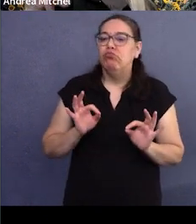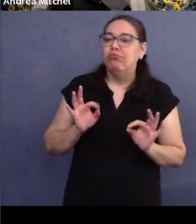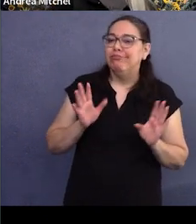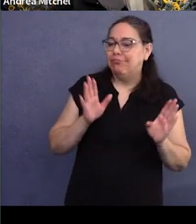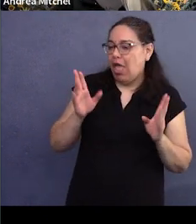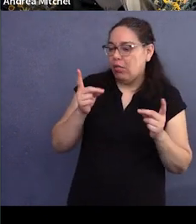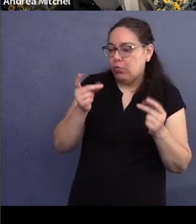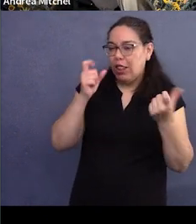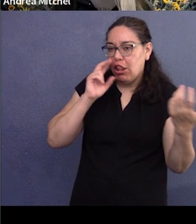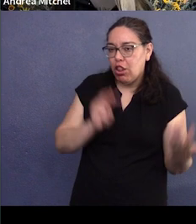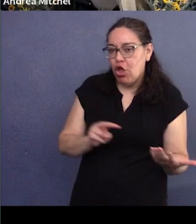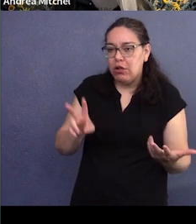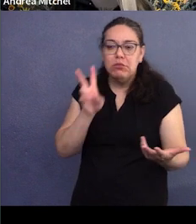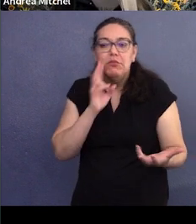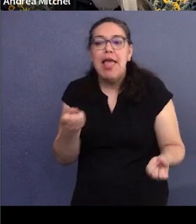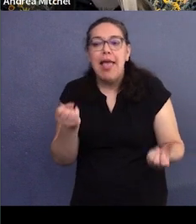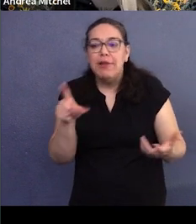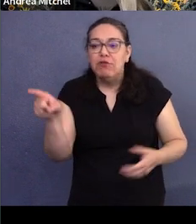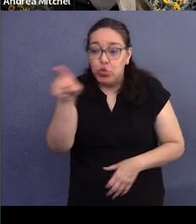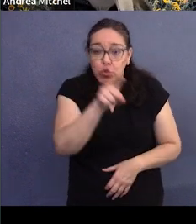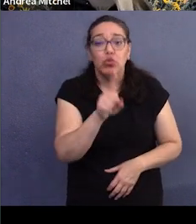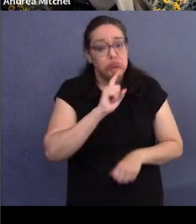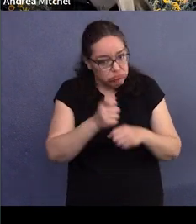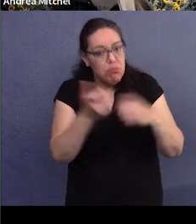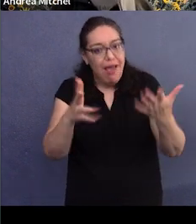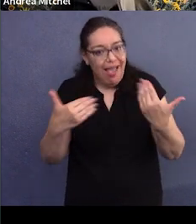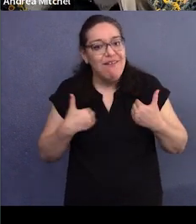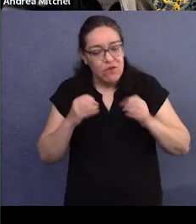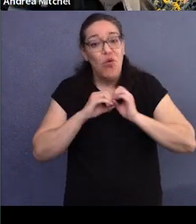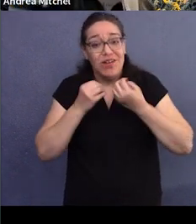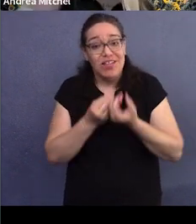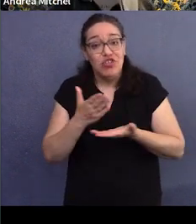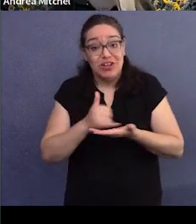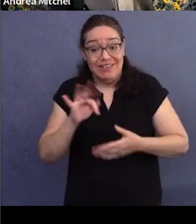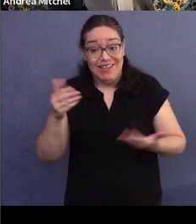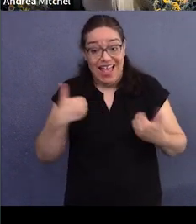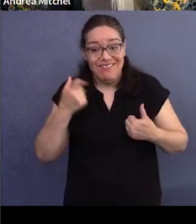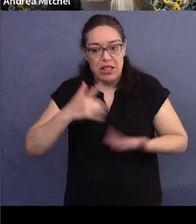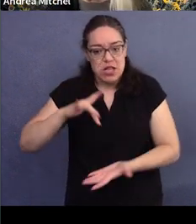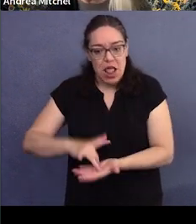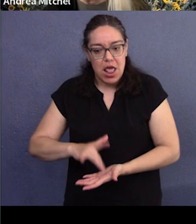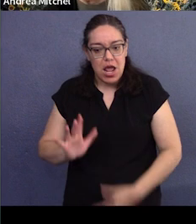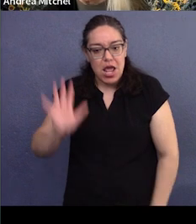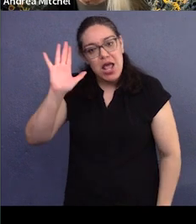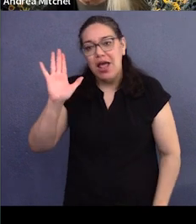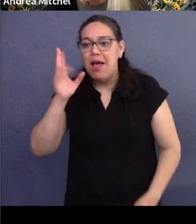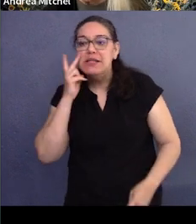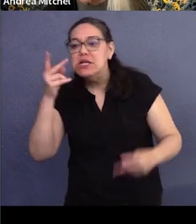look here. How many of you have an organizational budget? If you do, put your hands up. I'm just going to scroll